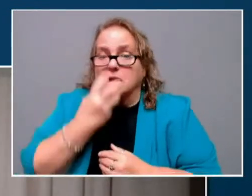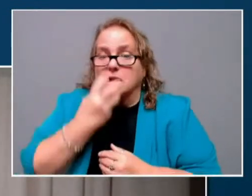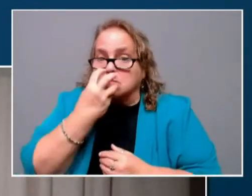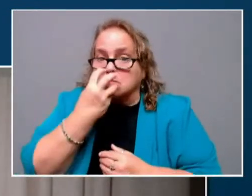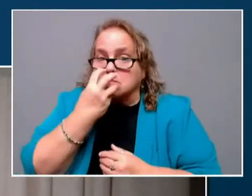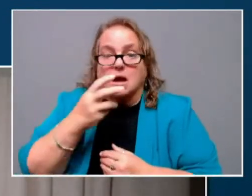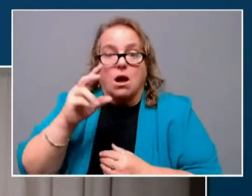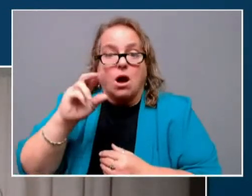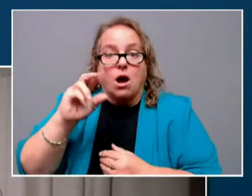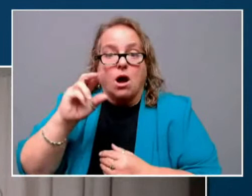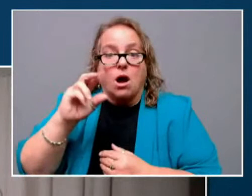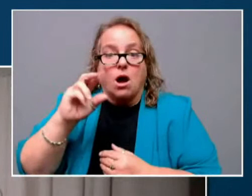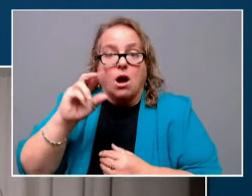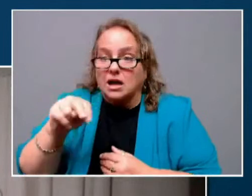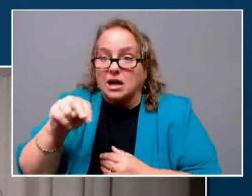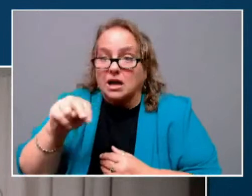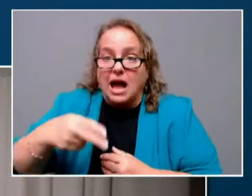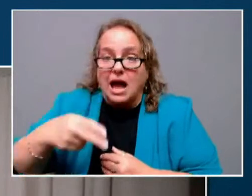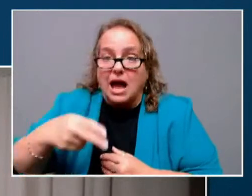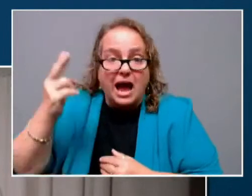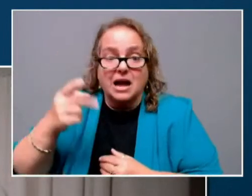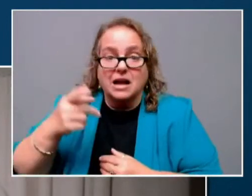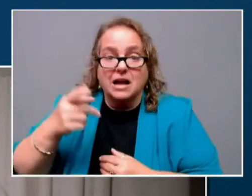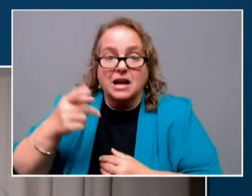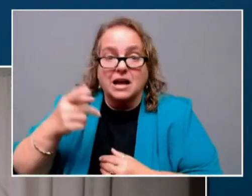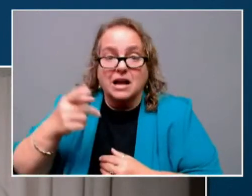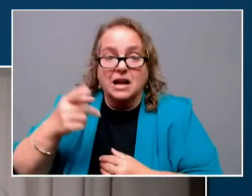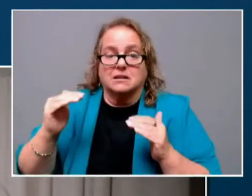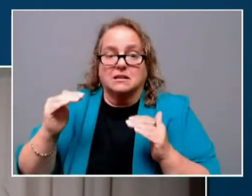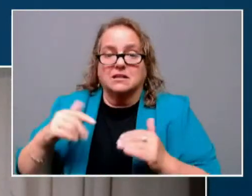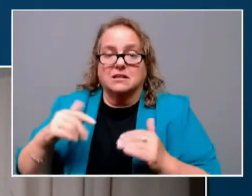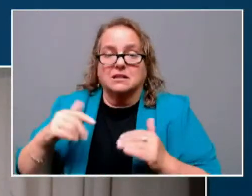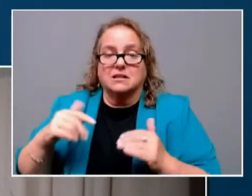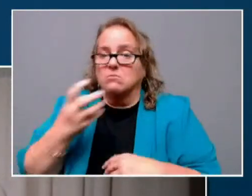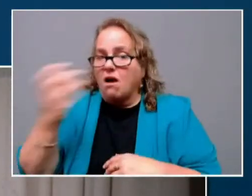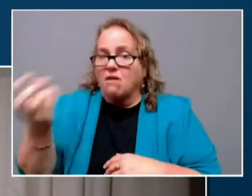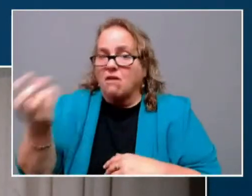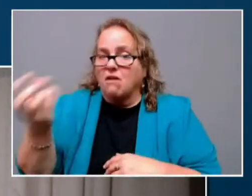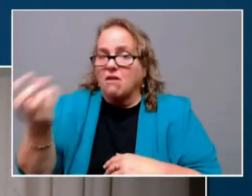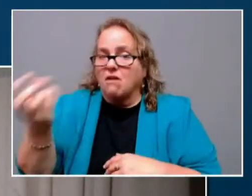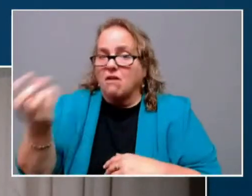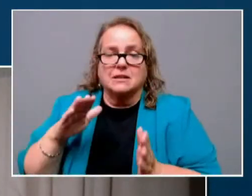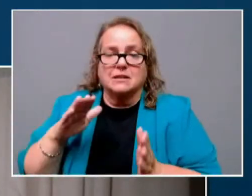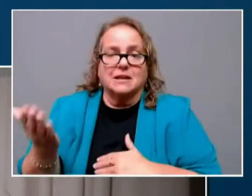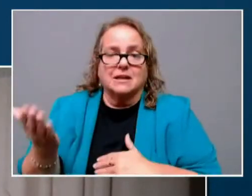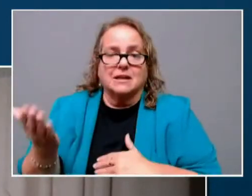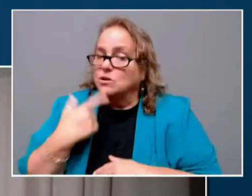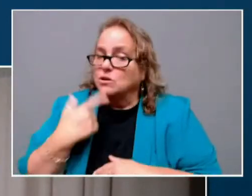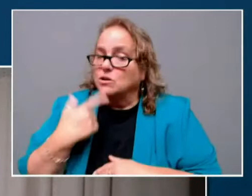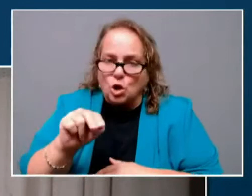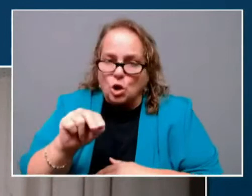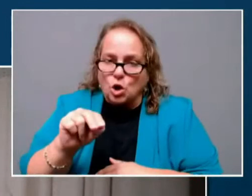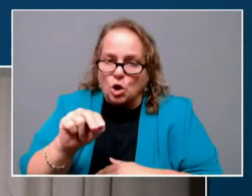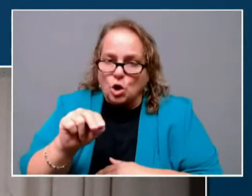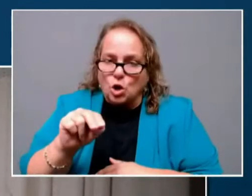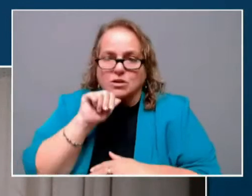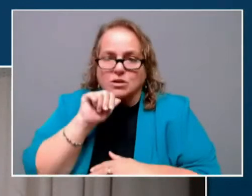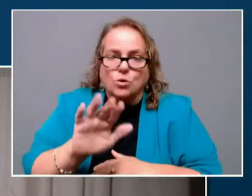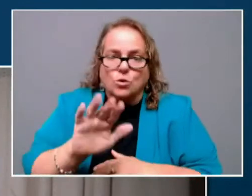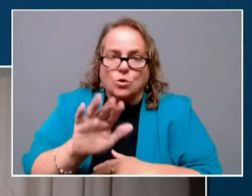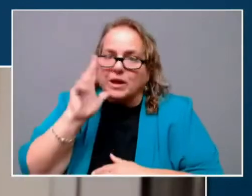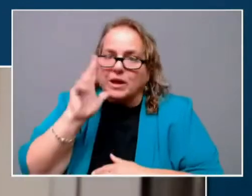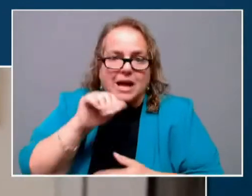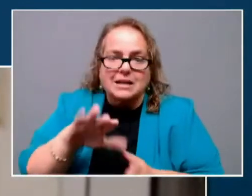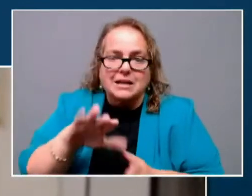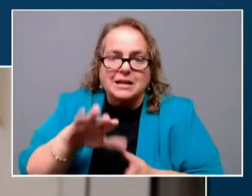We were dropping. He said, just take it off, let me die. And I begged him, no, not today. Today's not the day. You've got more